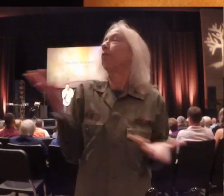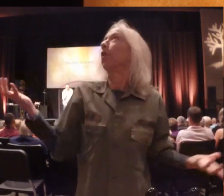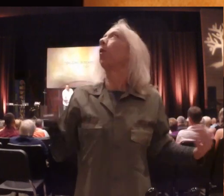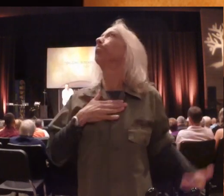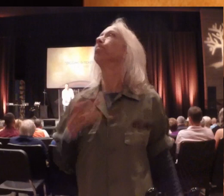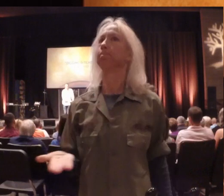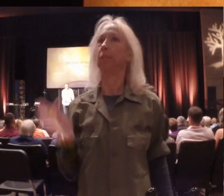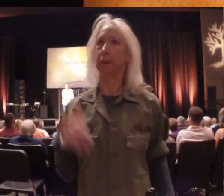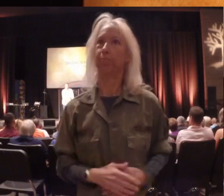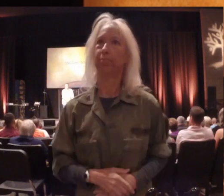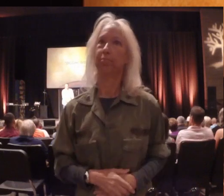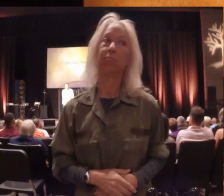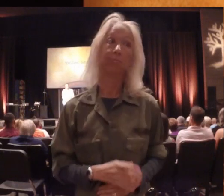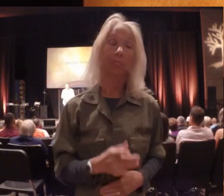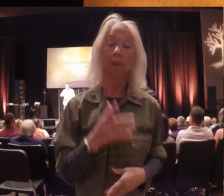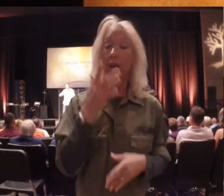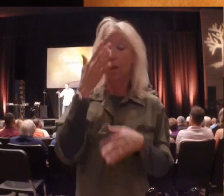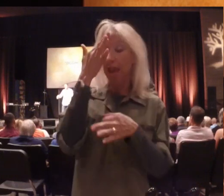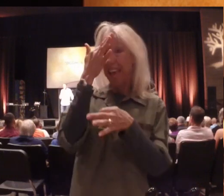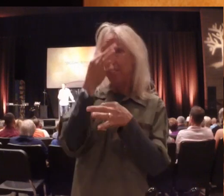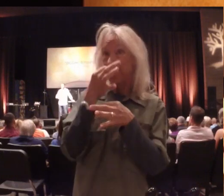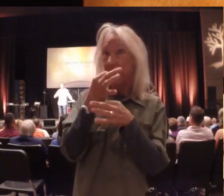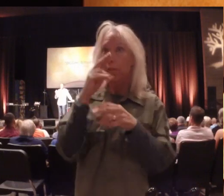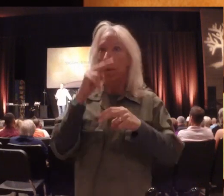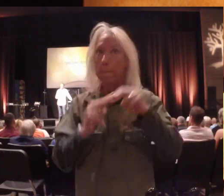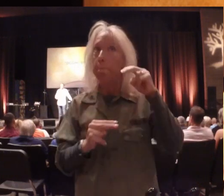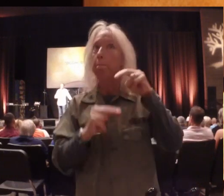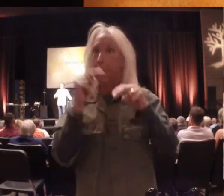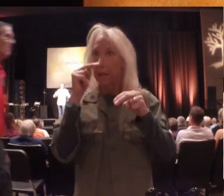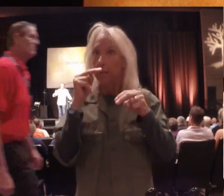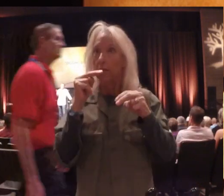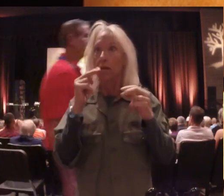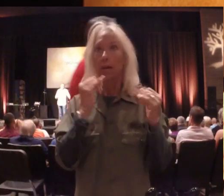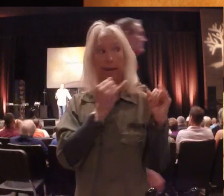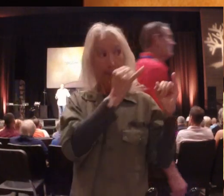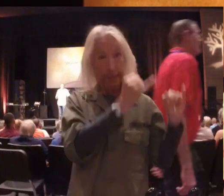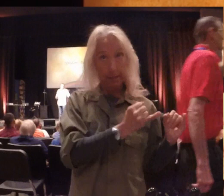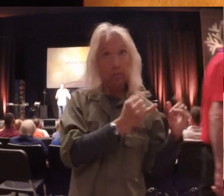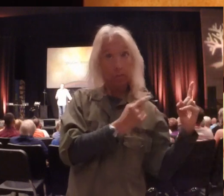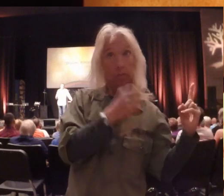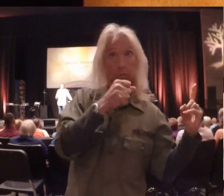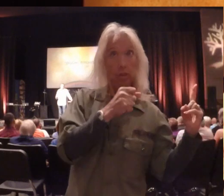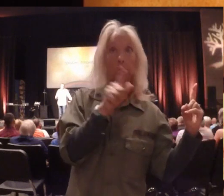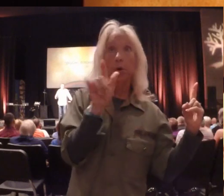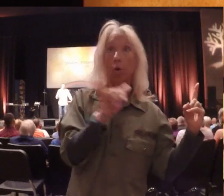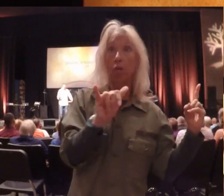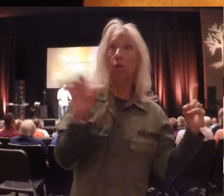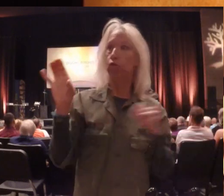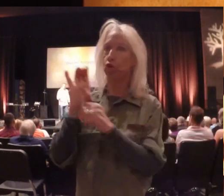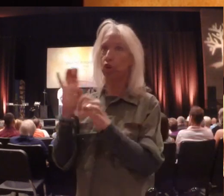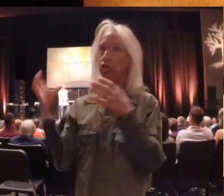to have a ridiculous kind of faith, not only individually, but corporately as Orchard Church.